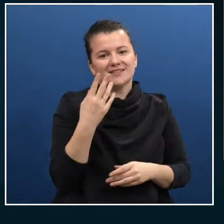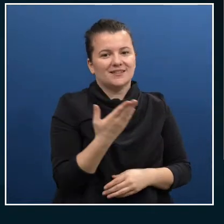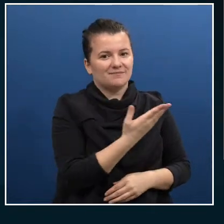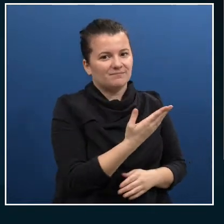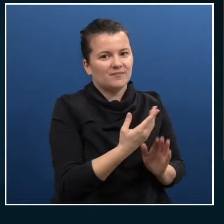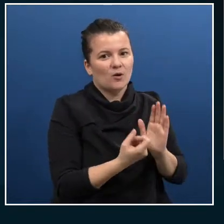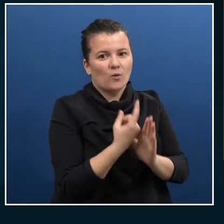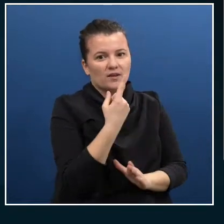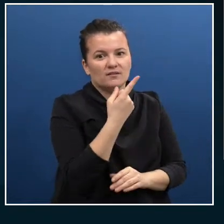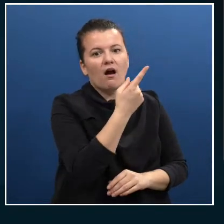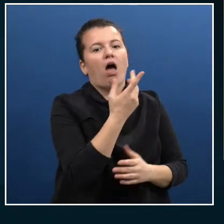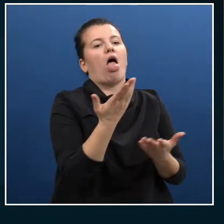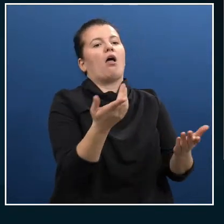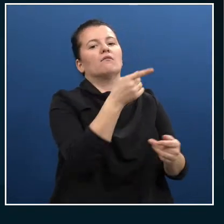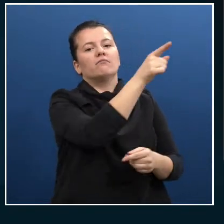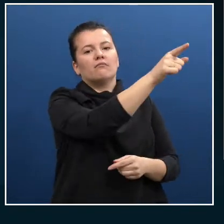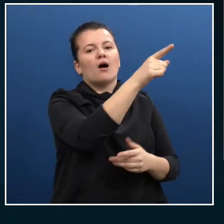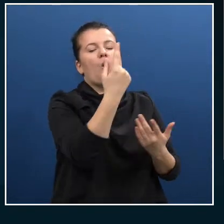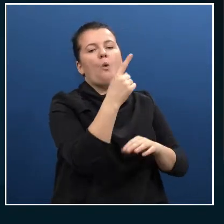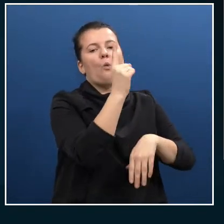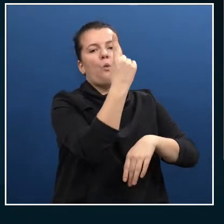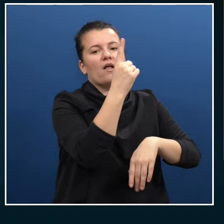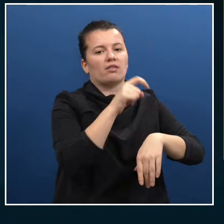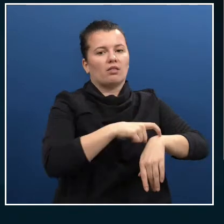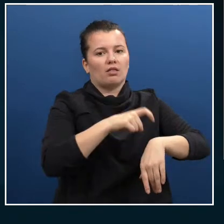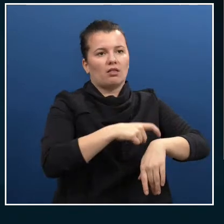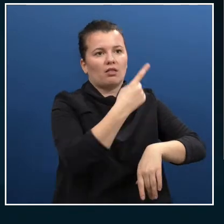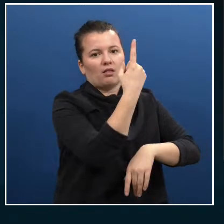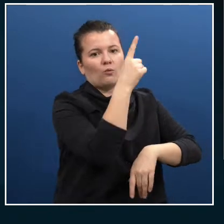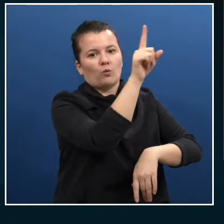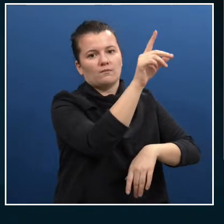o'clock. So,